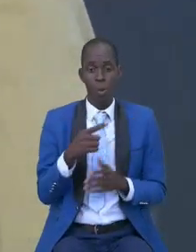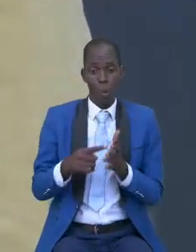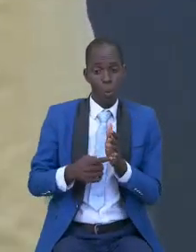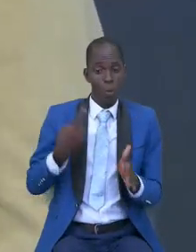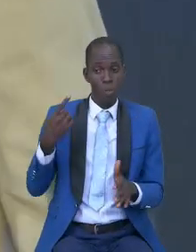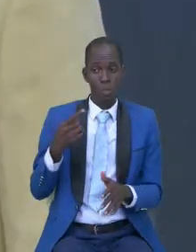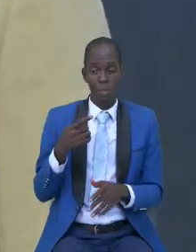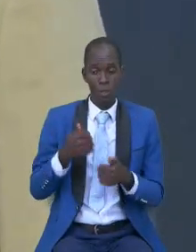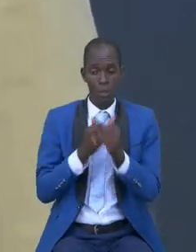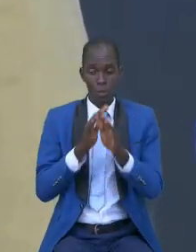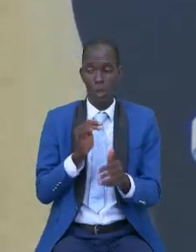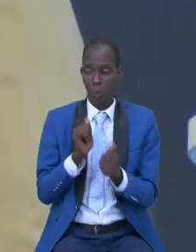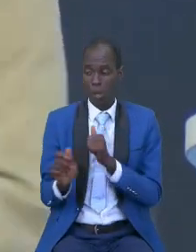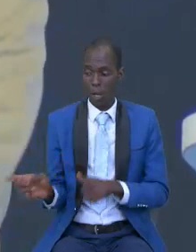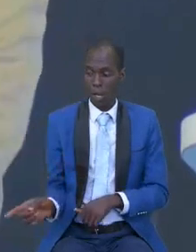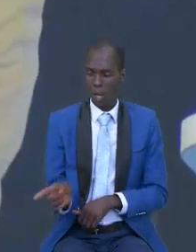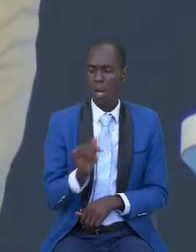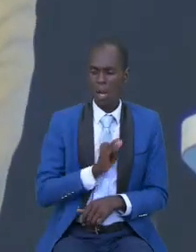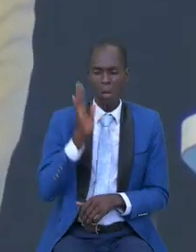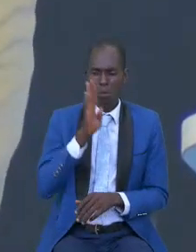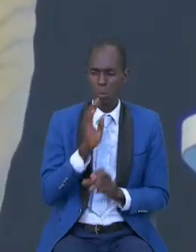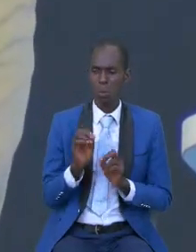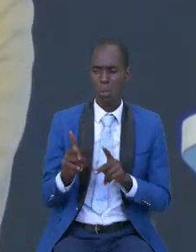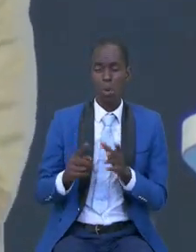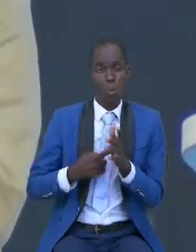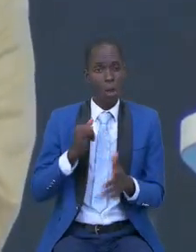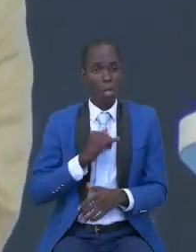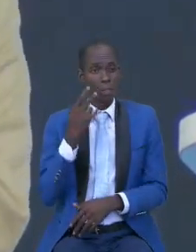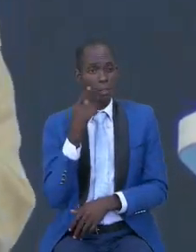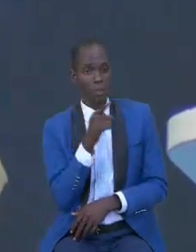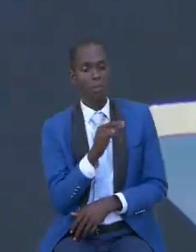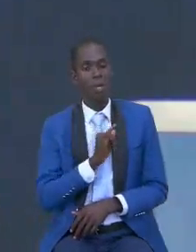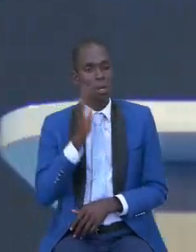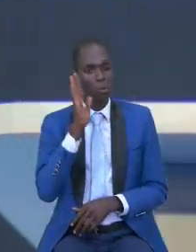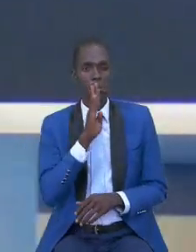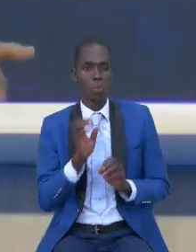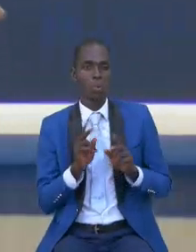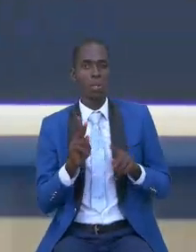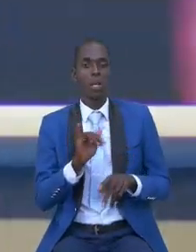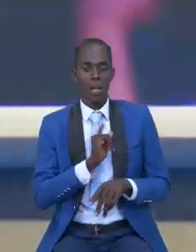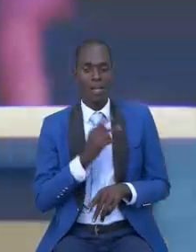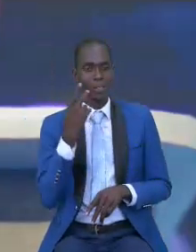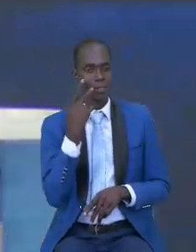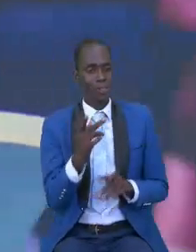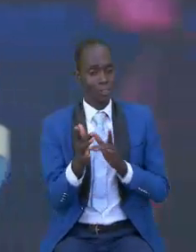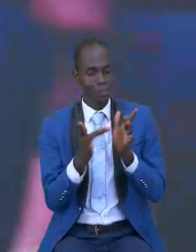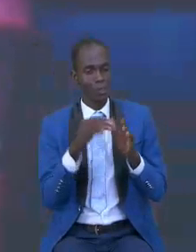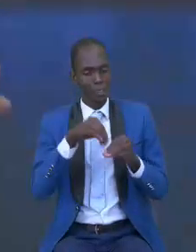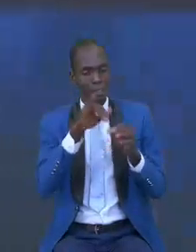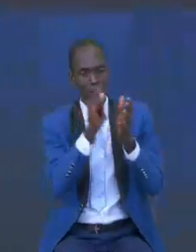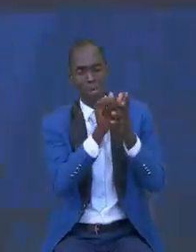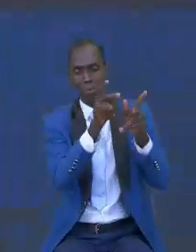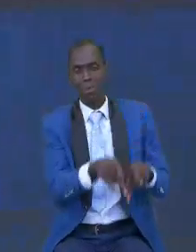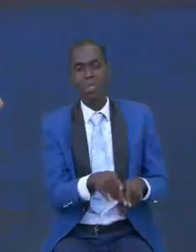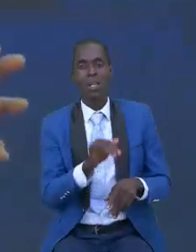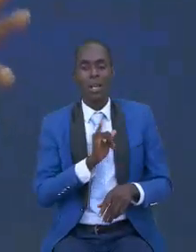by, I'll be all right. Once I see him, I'll be all right. I see Jesus in him. I